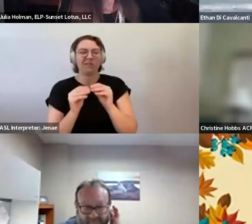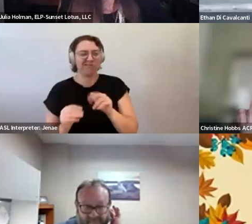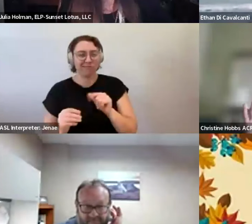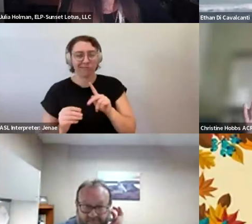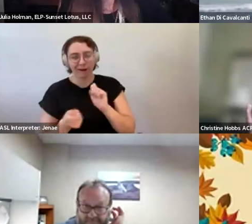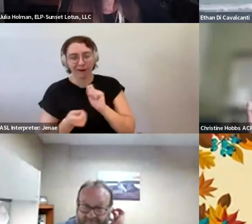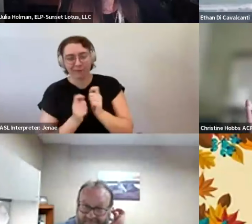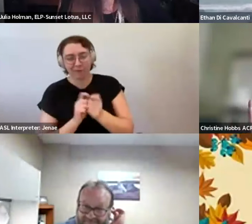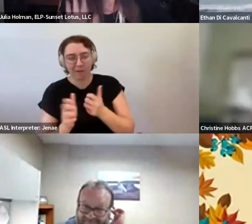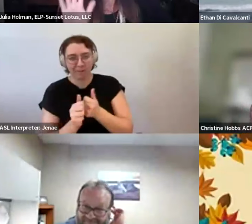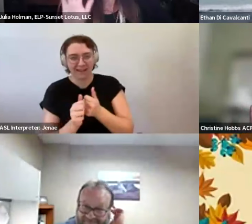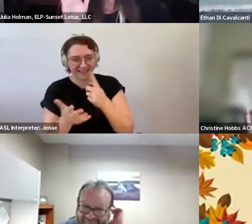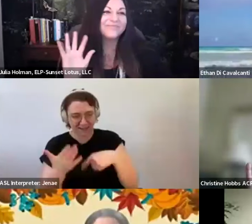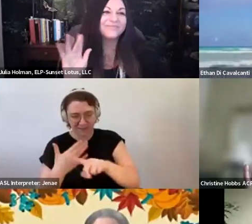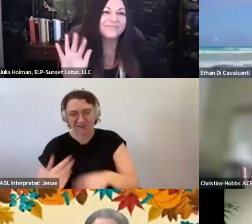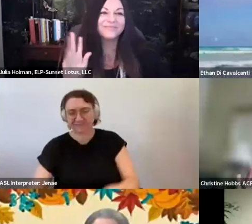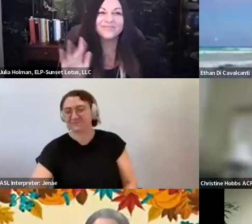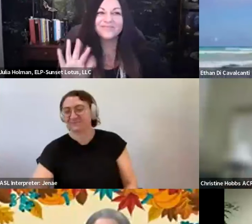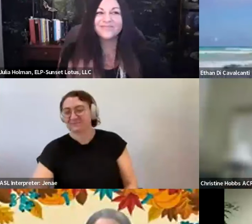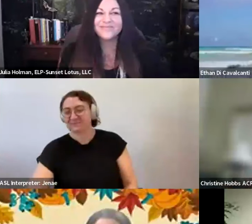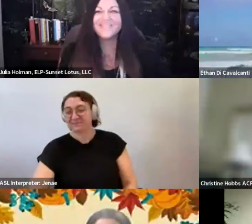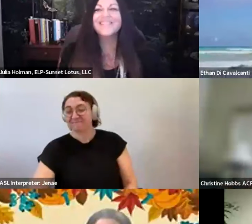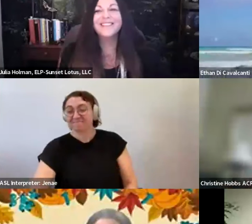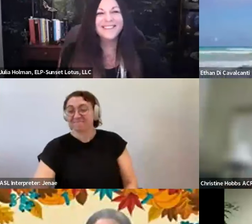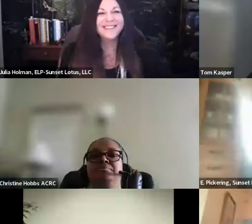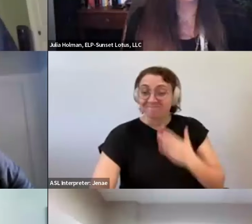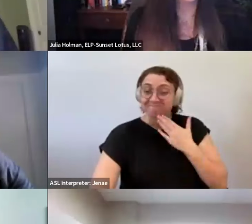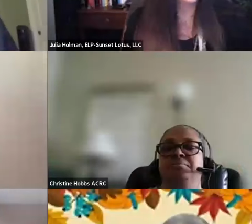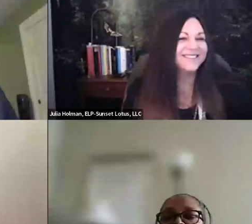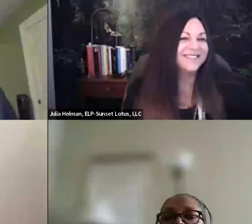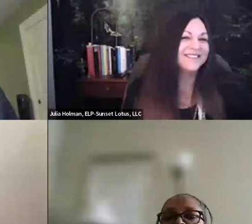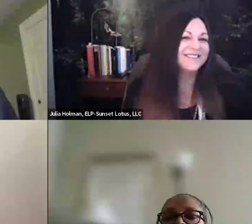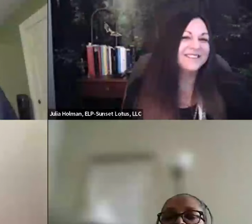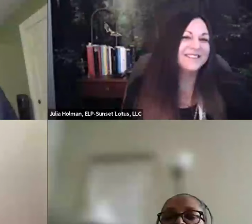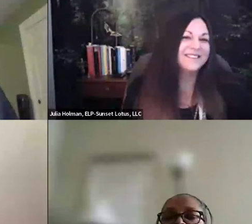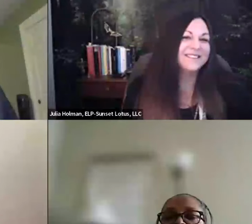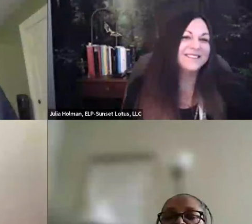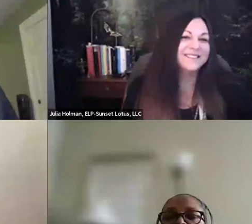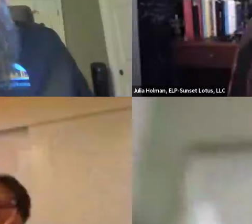updates next week. Thank you for the spotlights. Bye. Thank you.